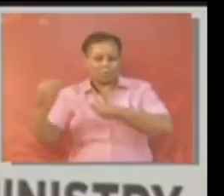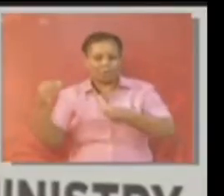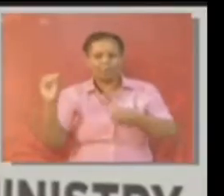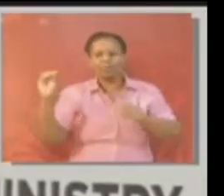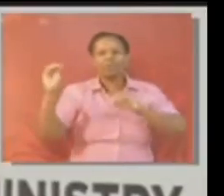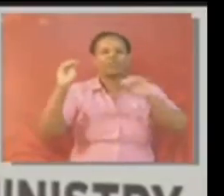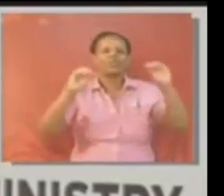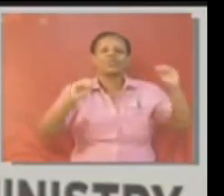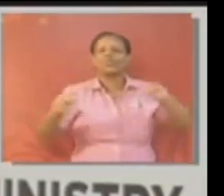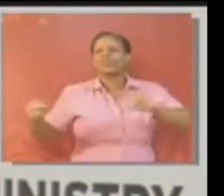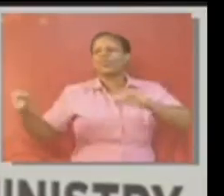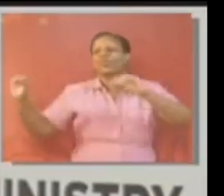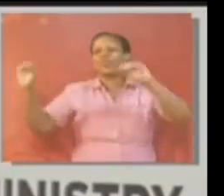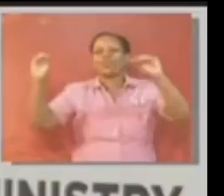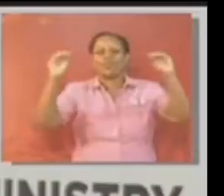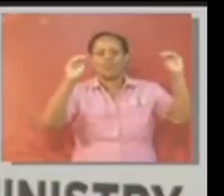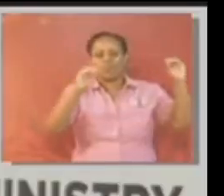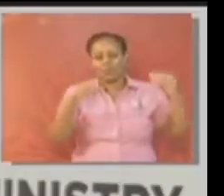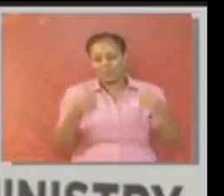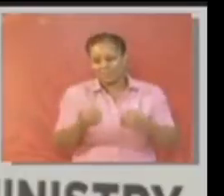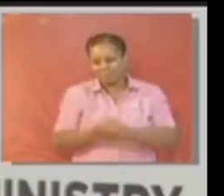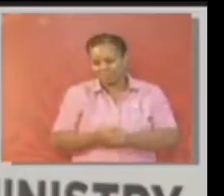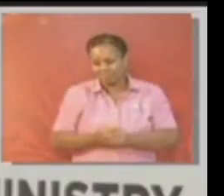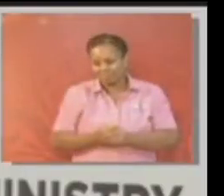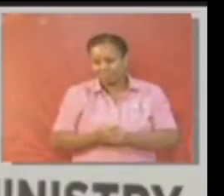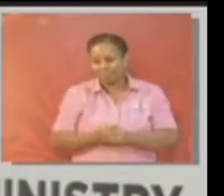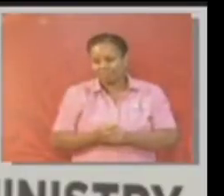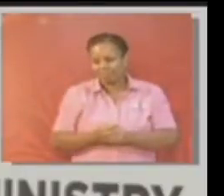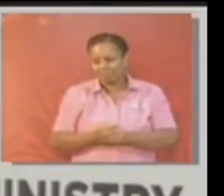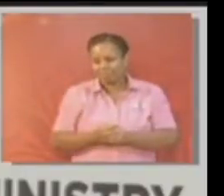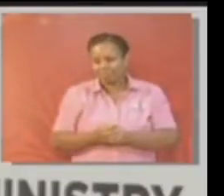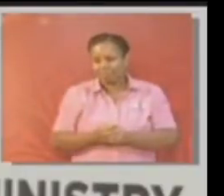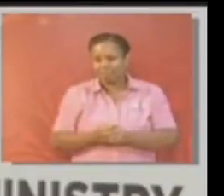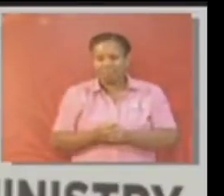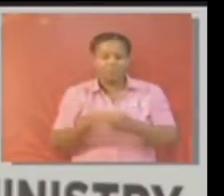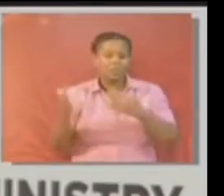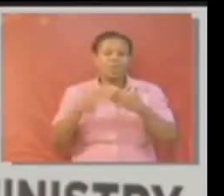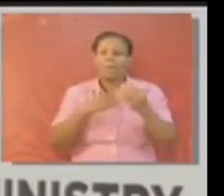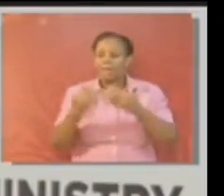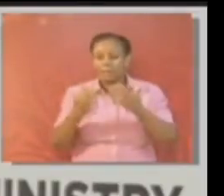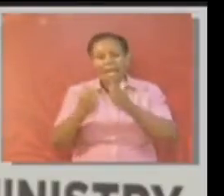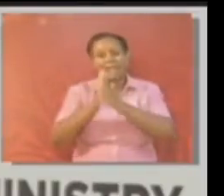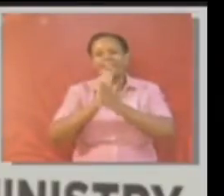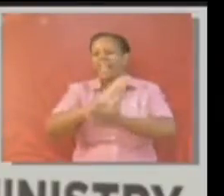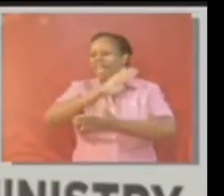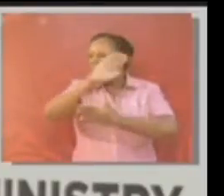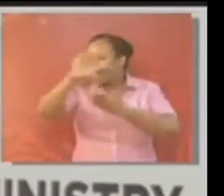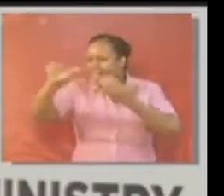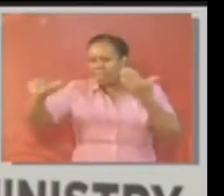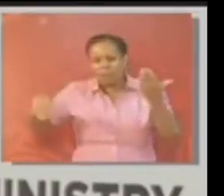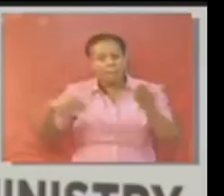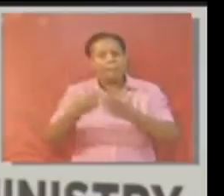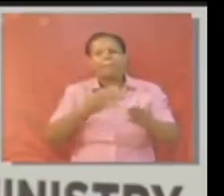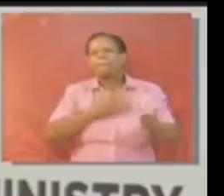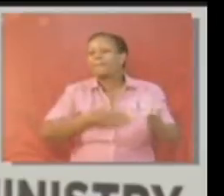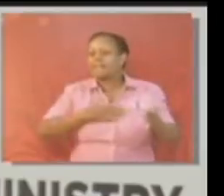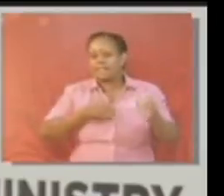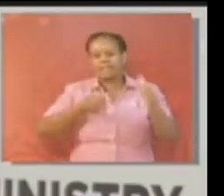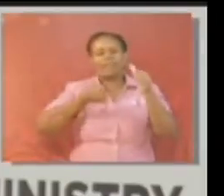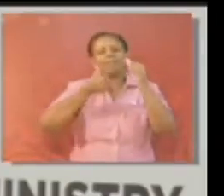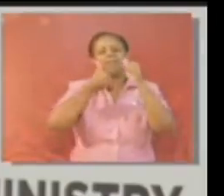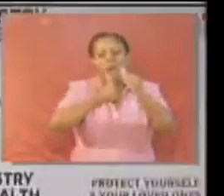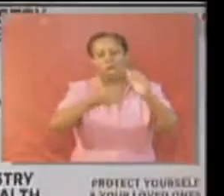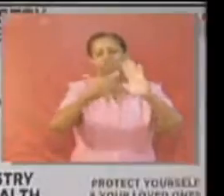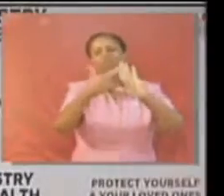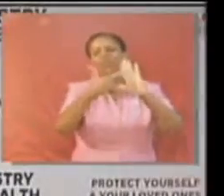measures, but across the board, of course, we're asking everybody to maintain the public health guidelines as we have put out and maintain the new normal as we go into Christmas